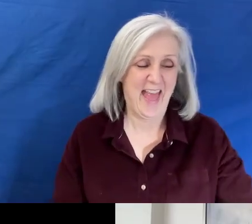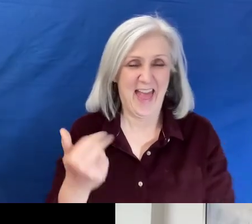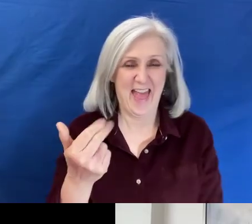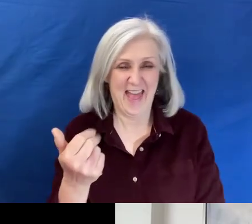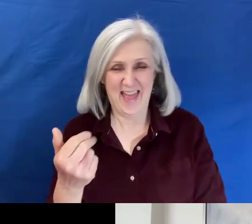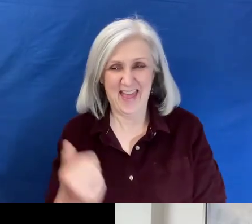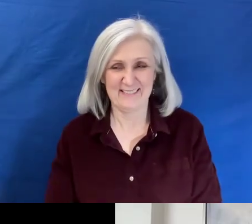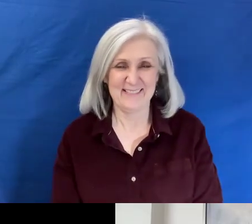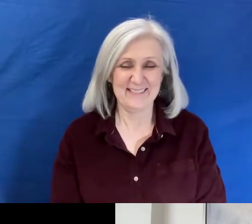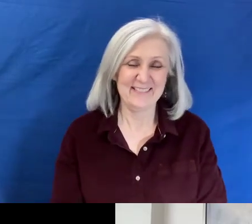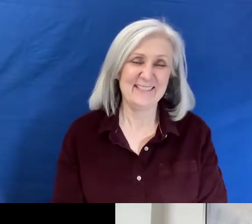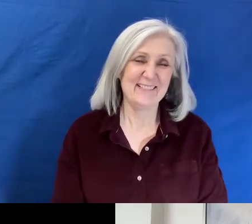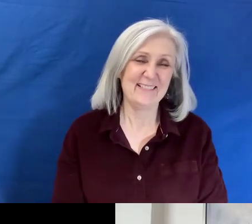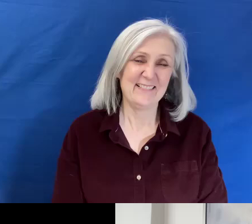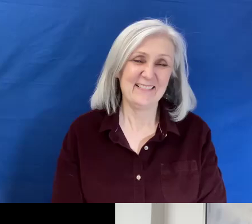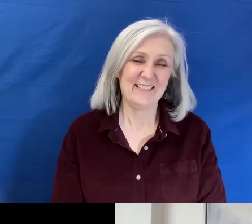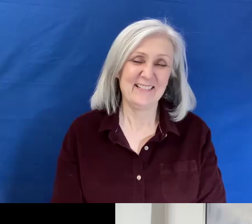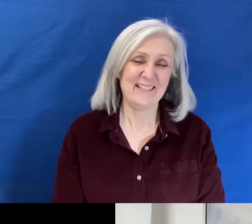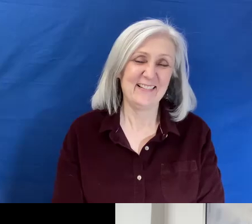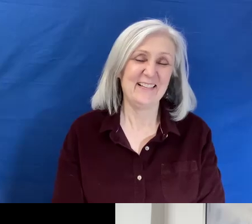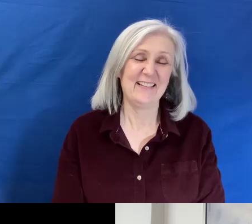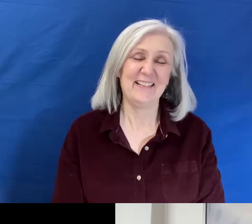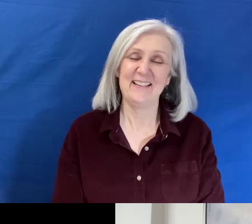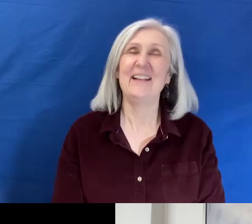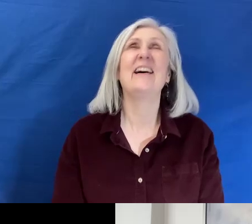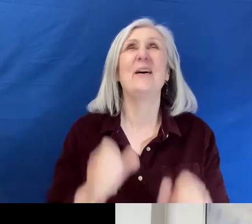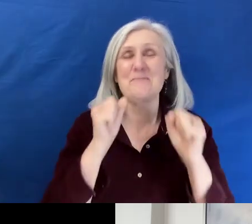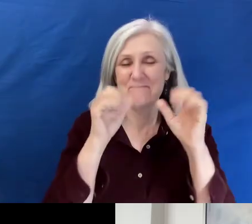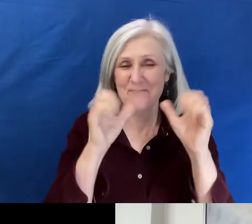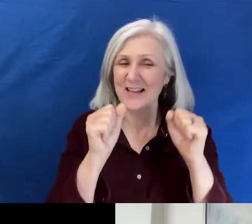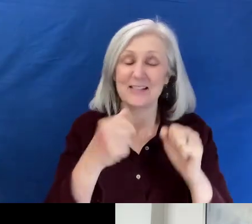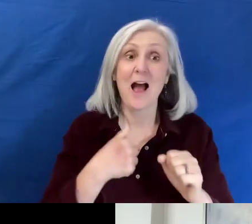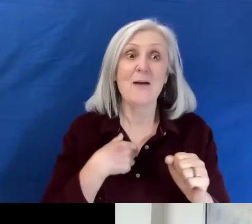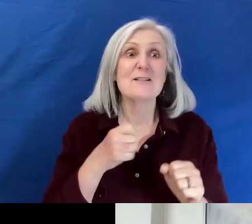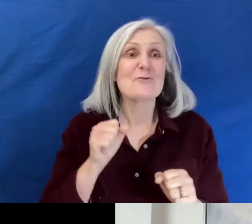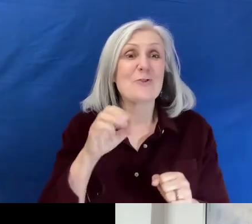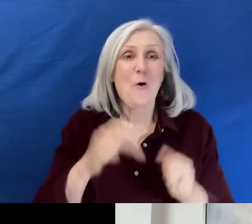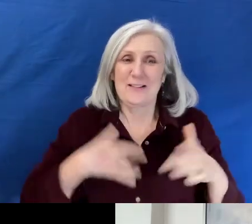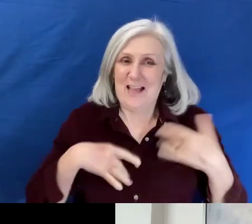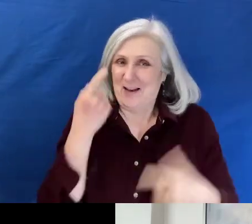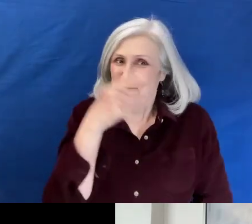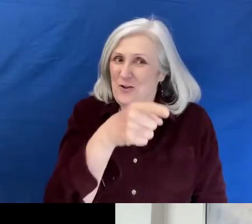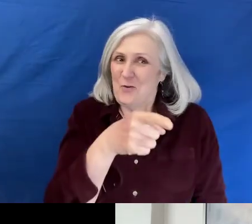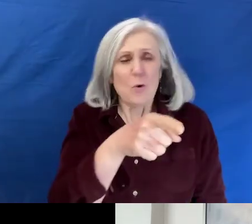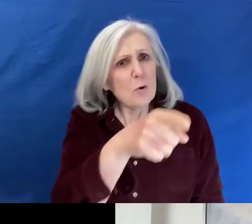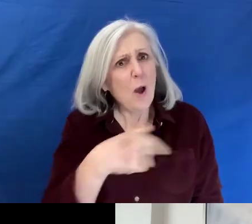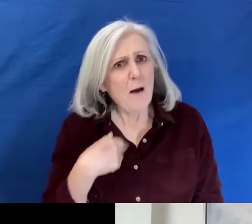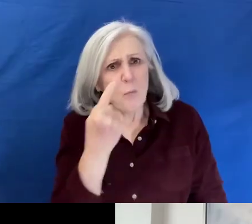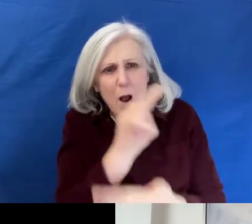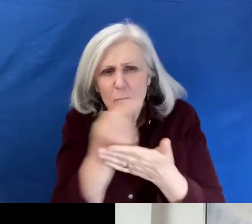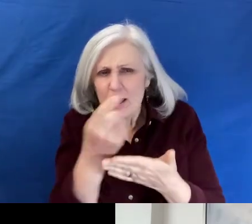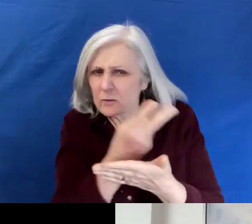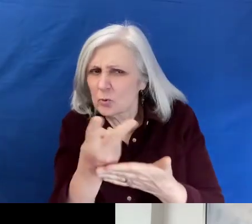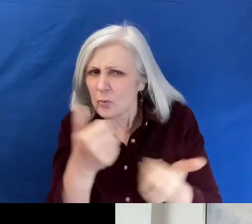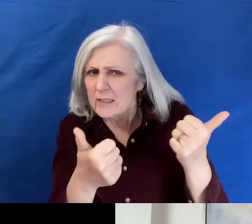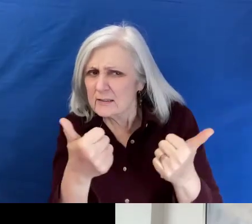break? Do I have to Friday? Amazing. I'm so excited for you. It'll do you have 1 week or